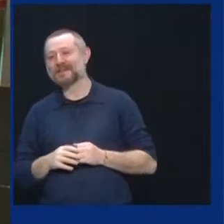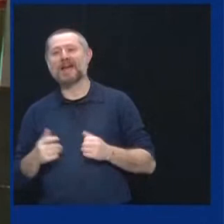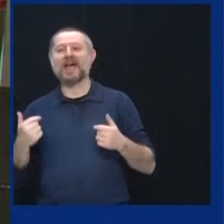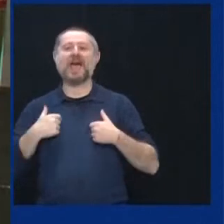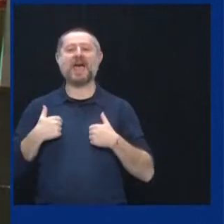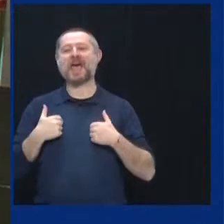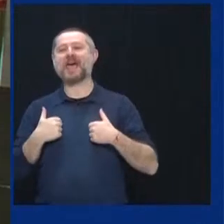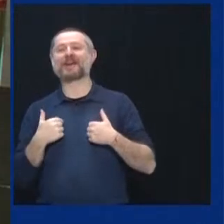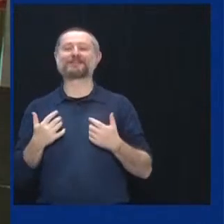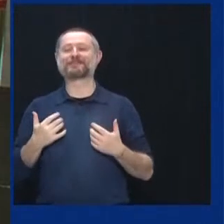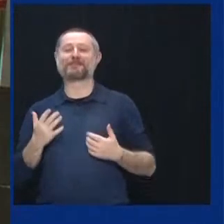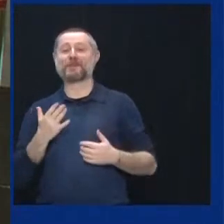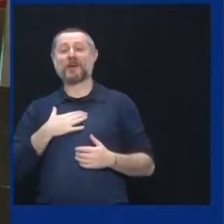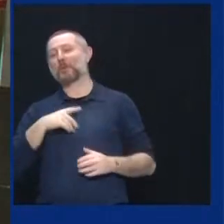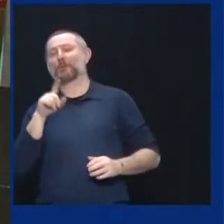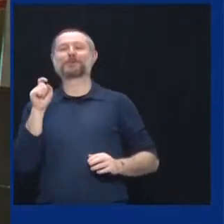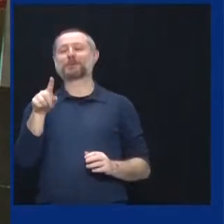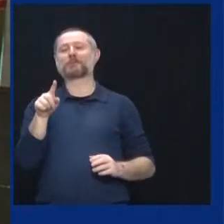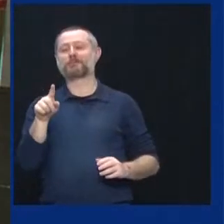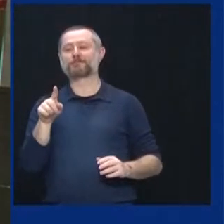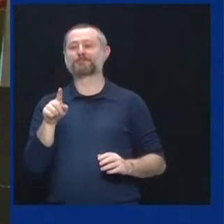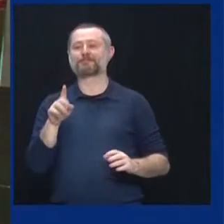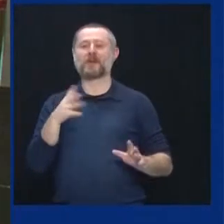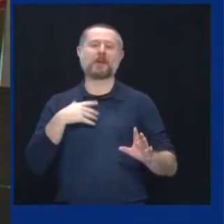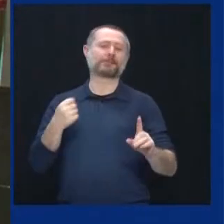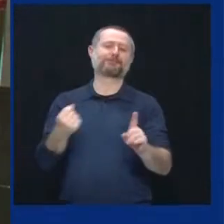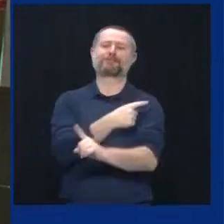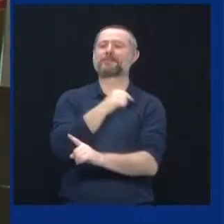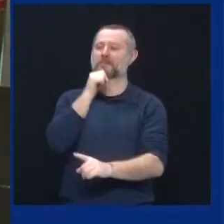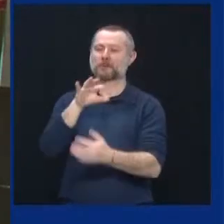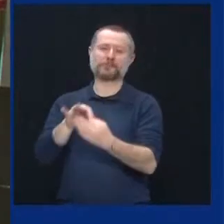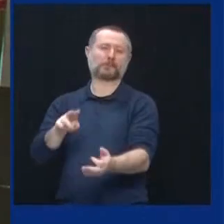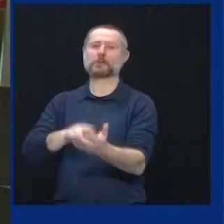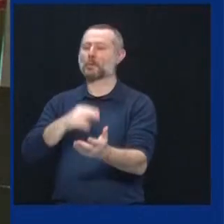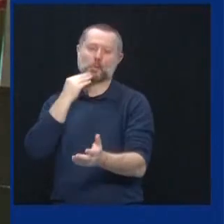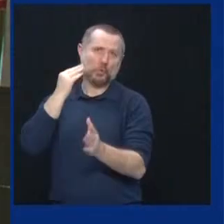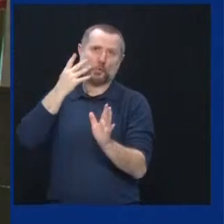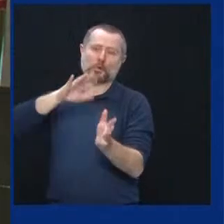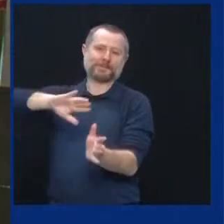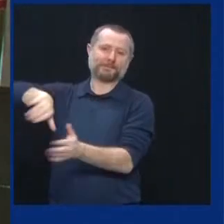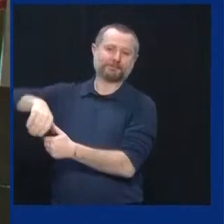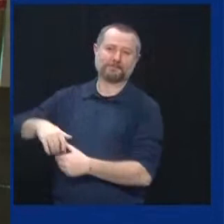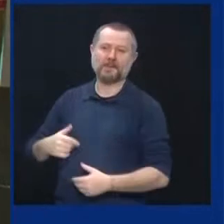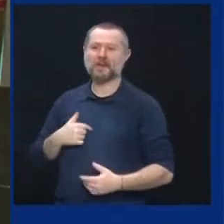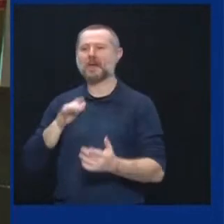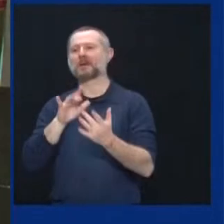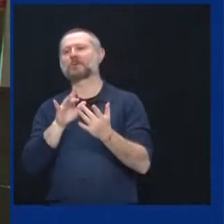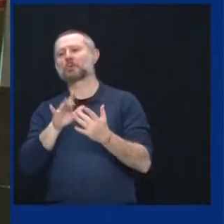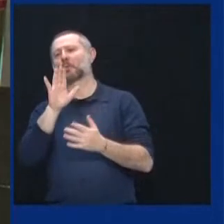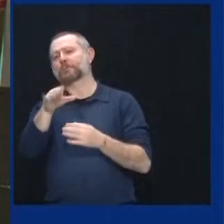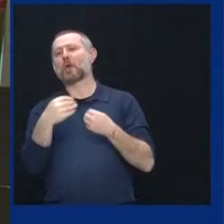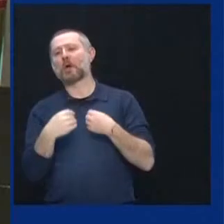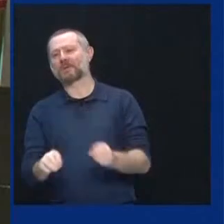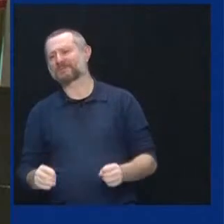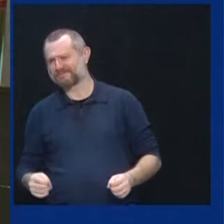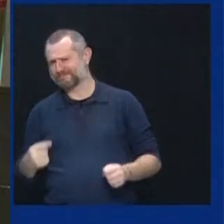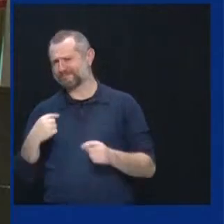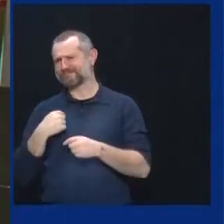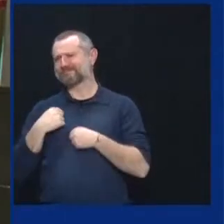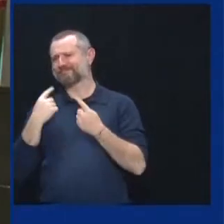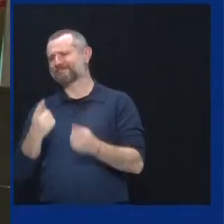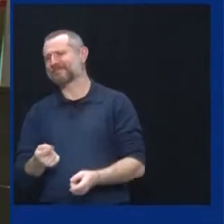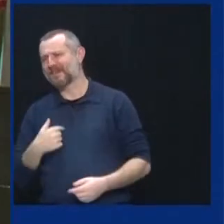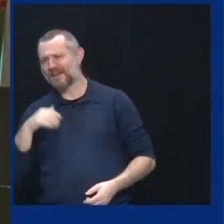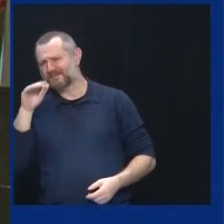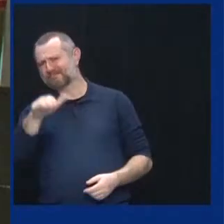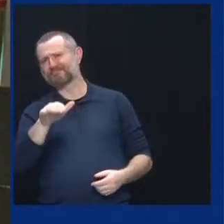to veer off from the nursing homes. I've actually been contacting your office for a little bit about the New